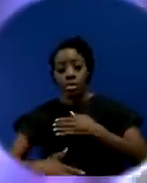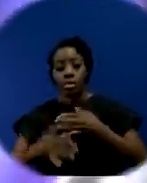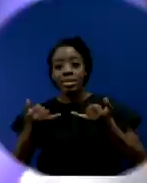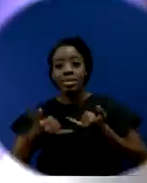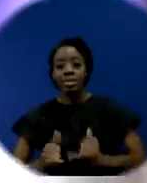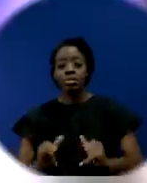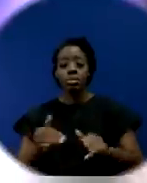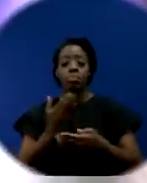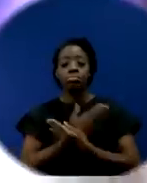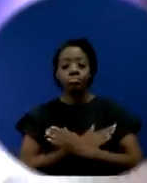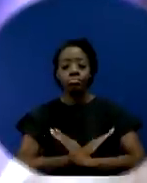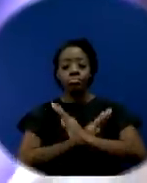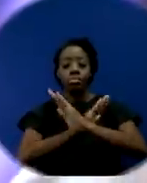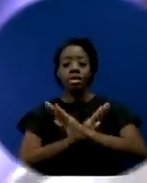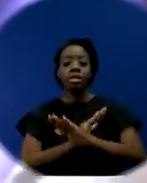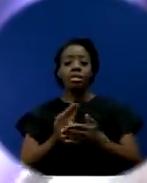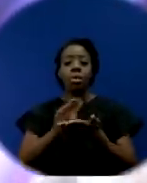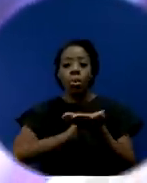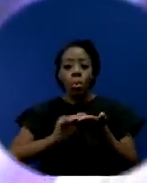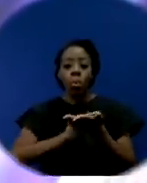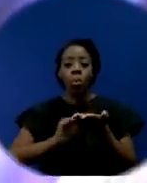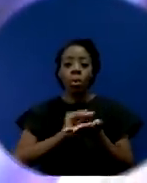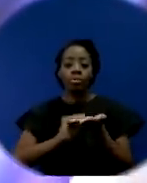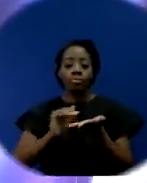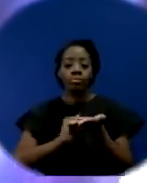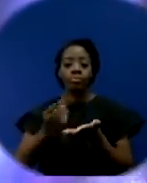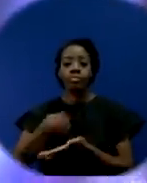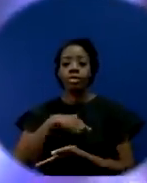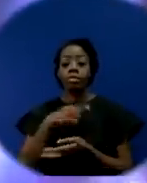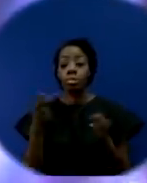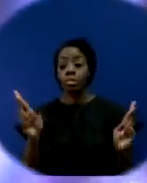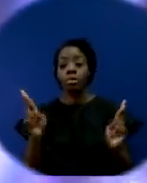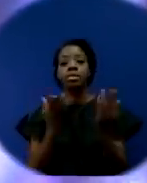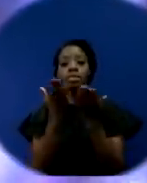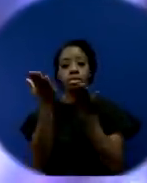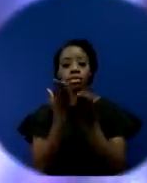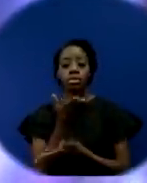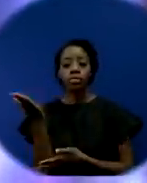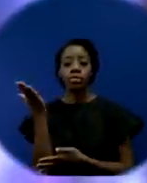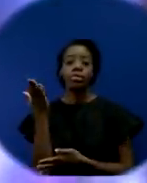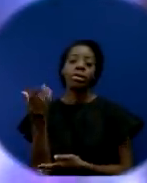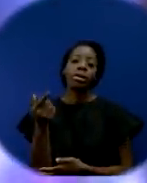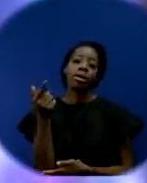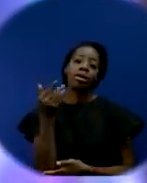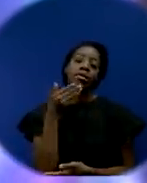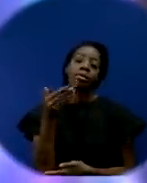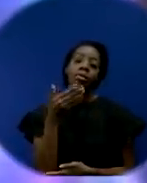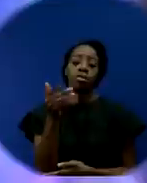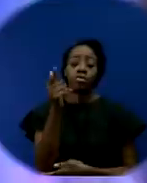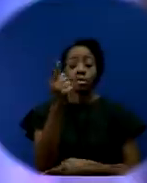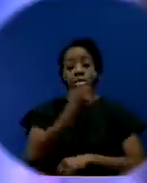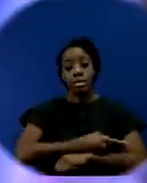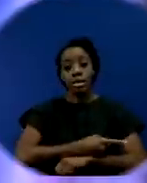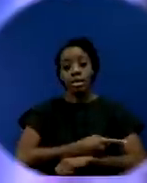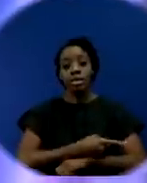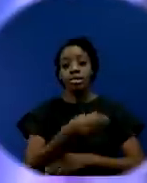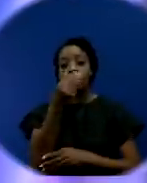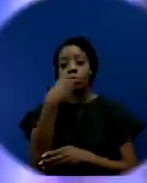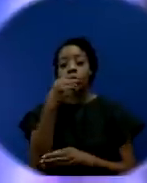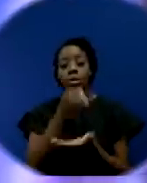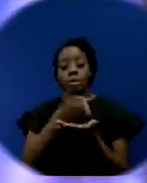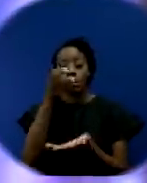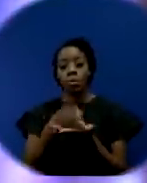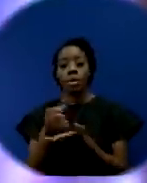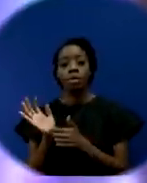us clean, and prepares us, Lord God, to serve you. Lord, we thank you for this day. Thank you for these elements on this table that